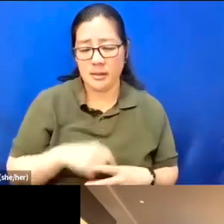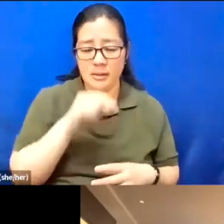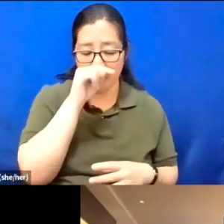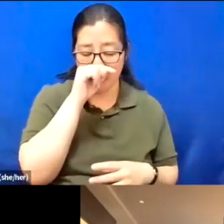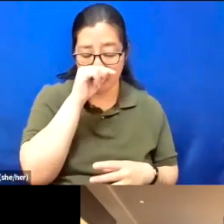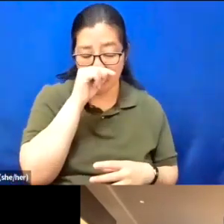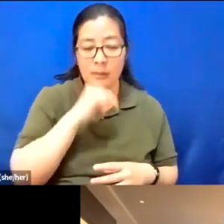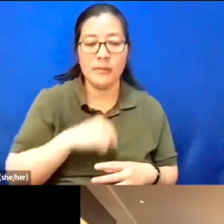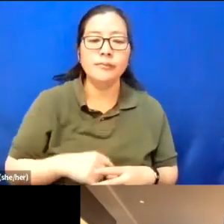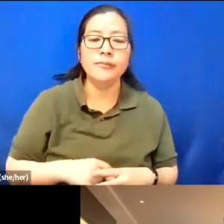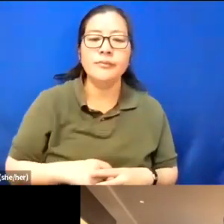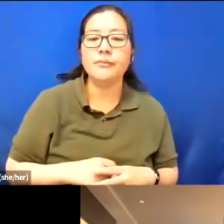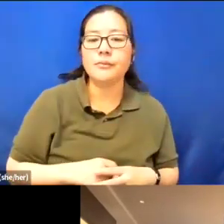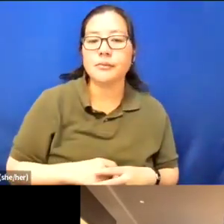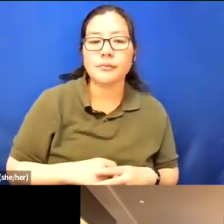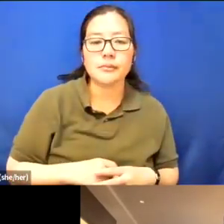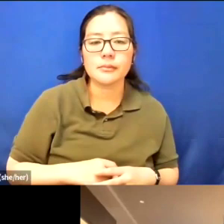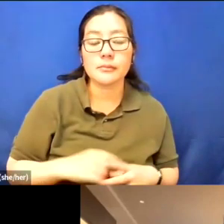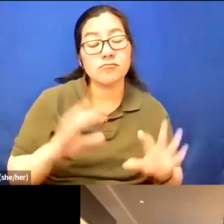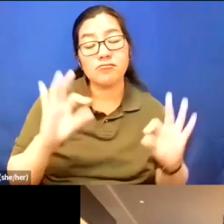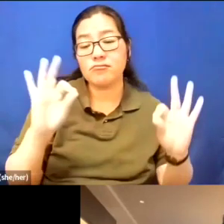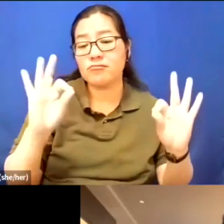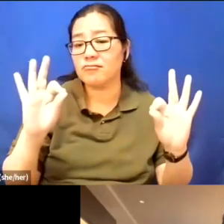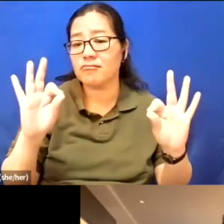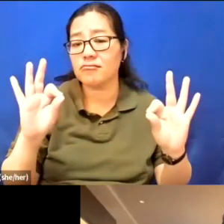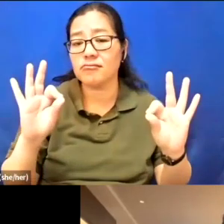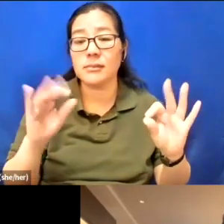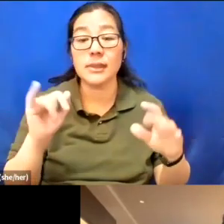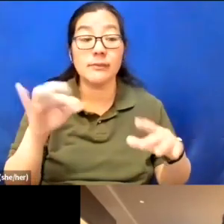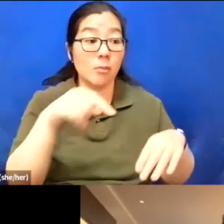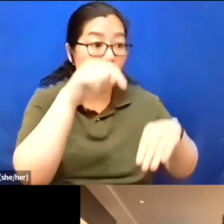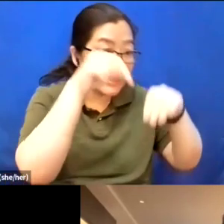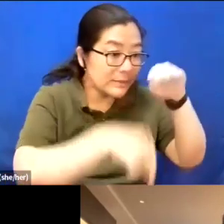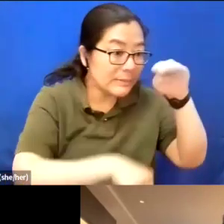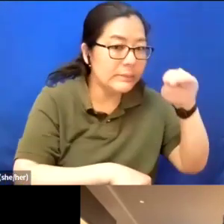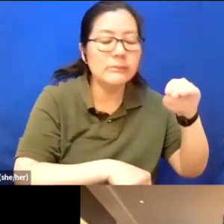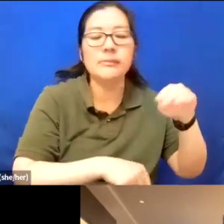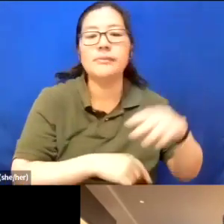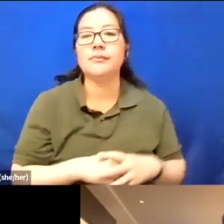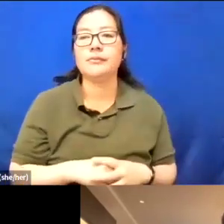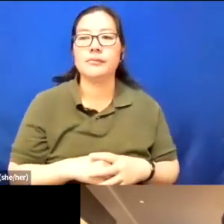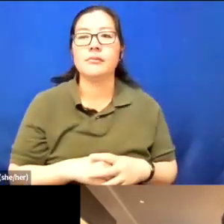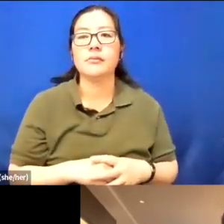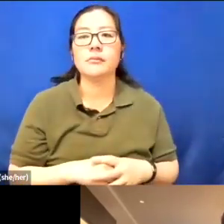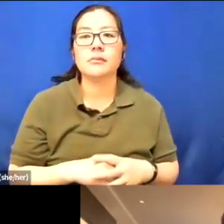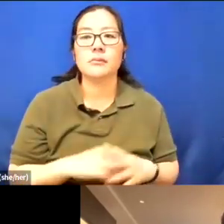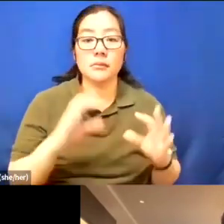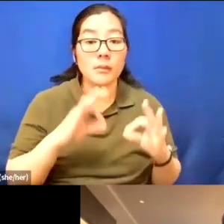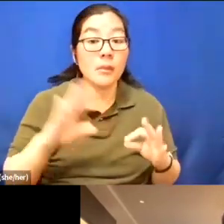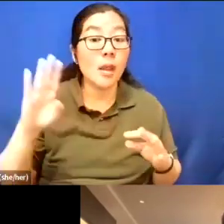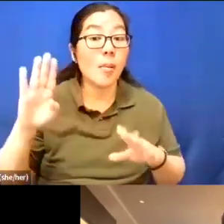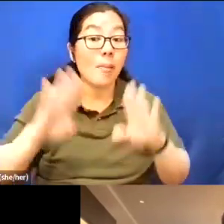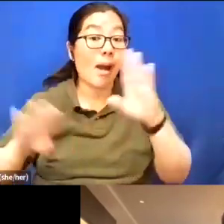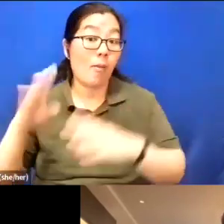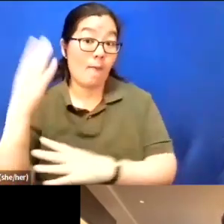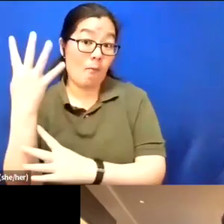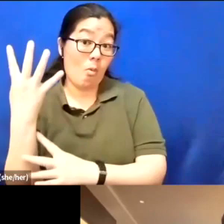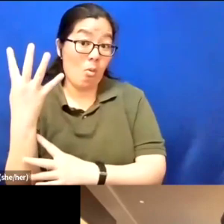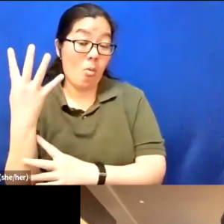So it's good that way if you go deeper on it. The physiology, the Bio4 can be a little bit